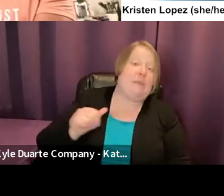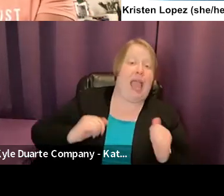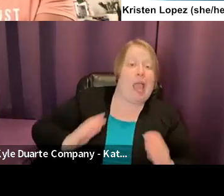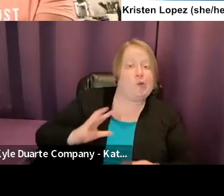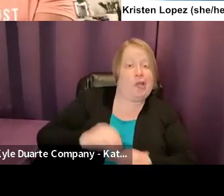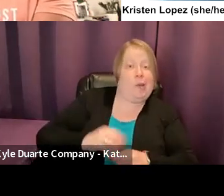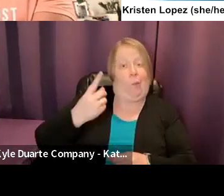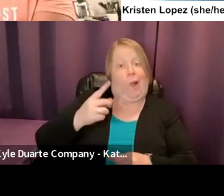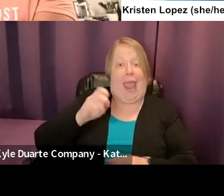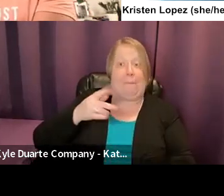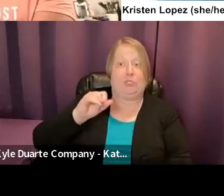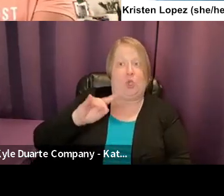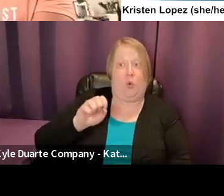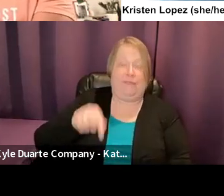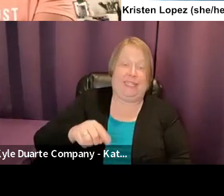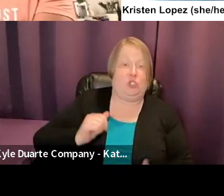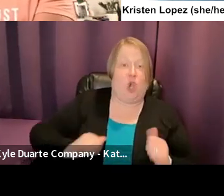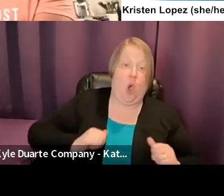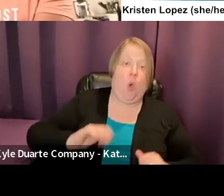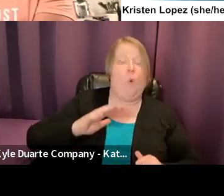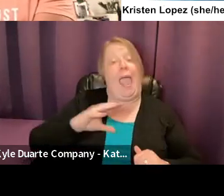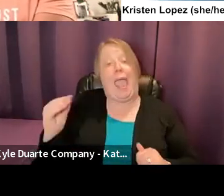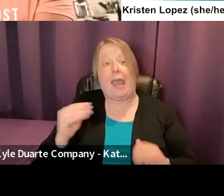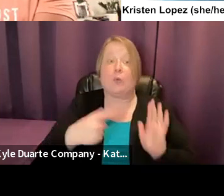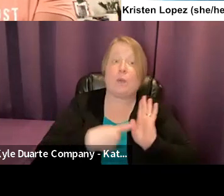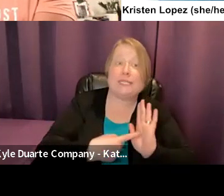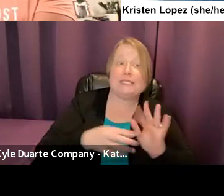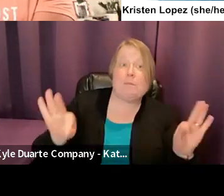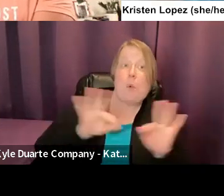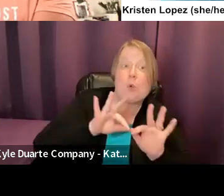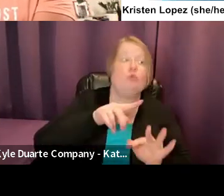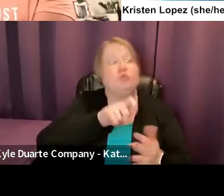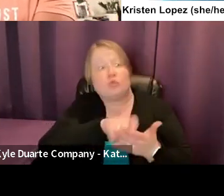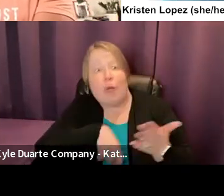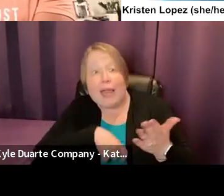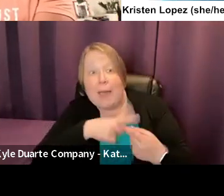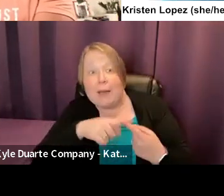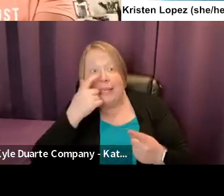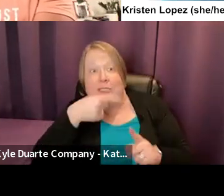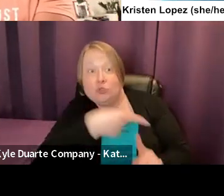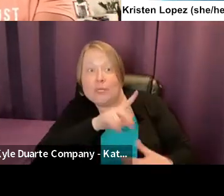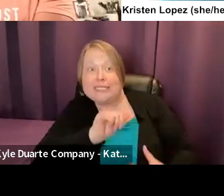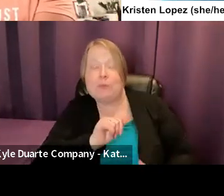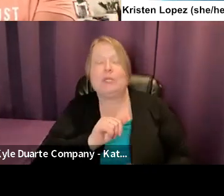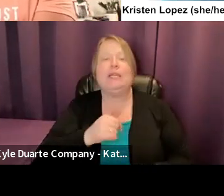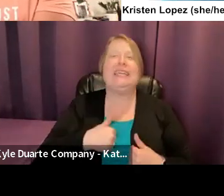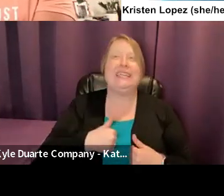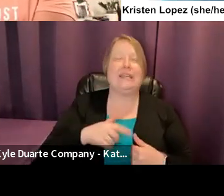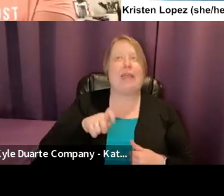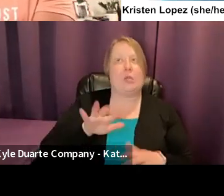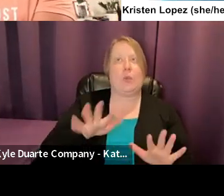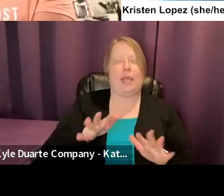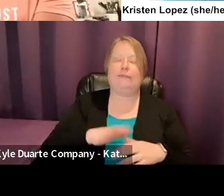one episode. And, you know, the representation is important. You should write about it because you're disabled. And I've had to kind of